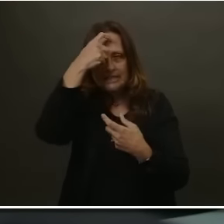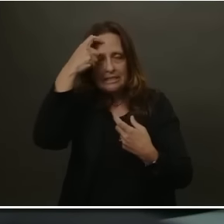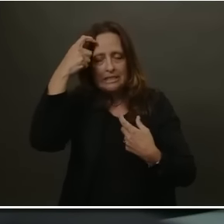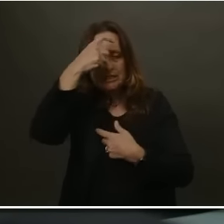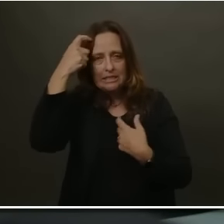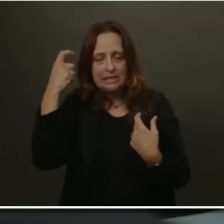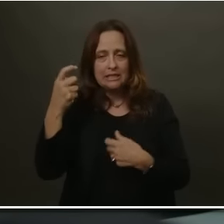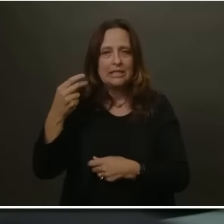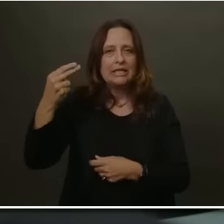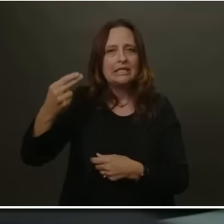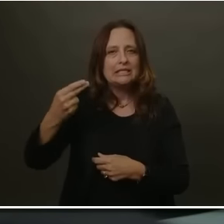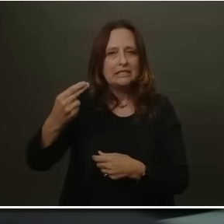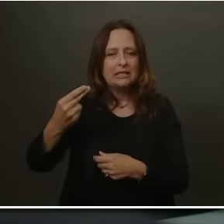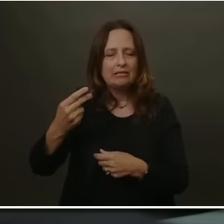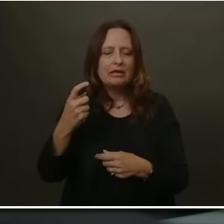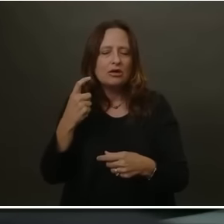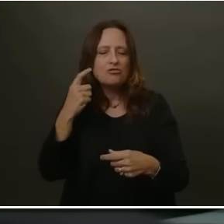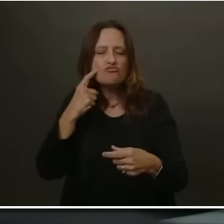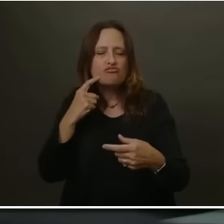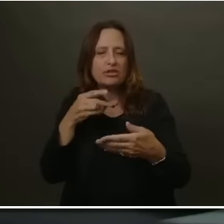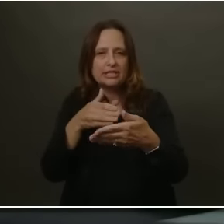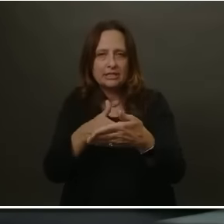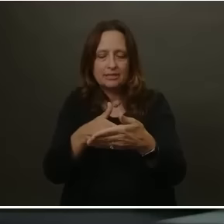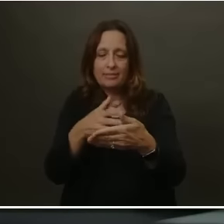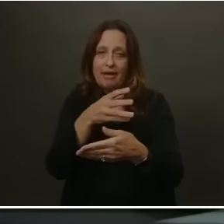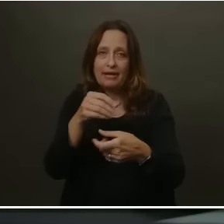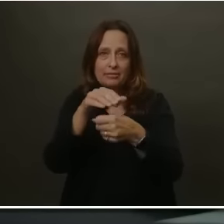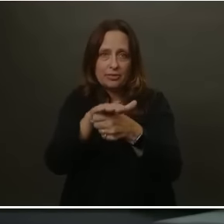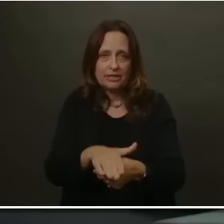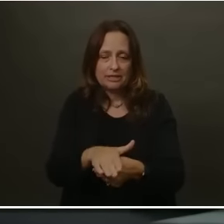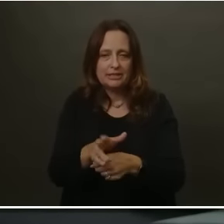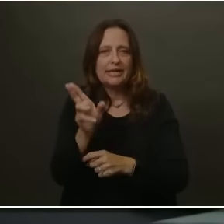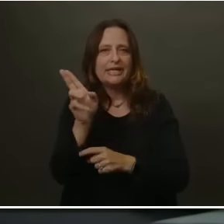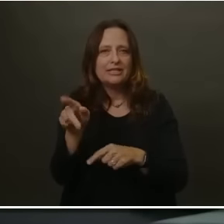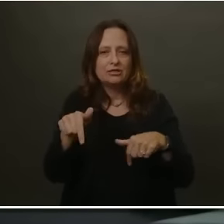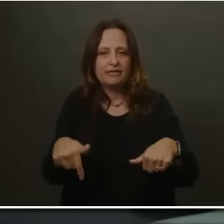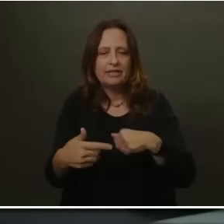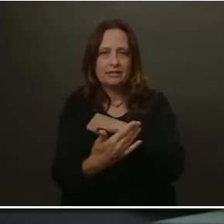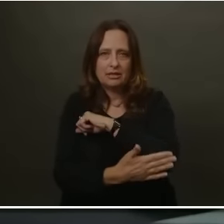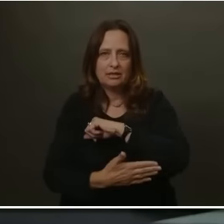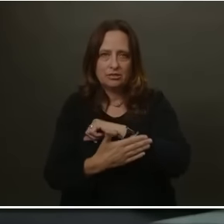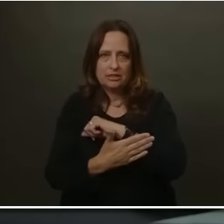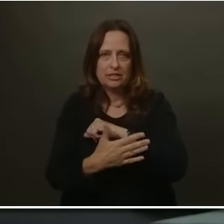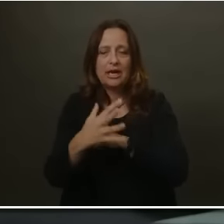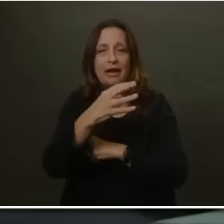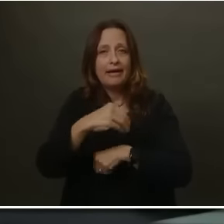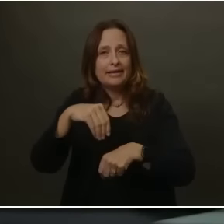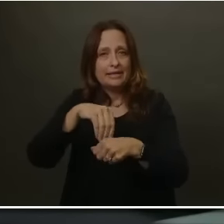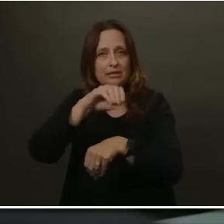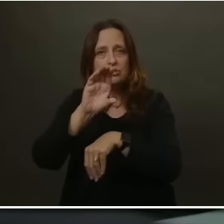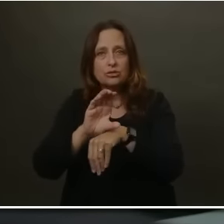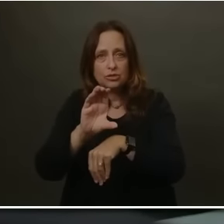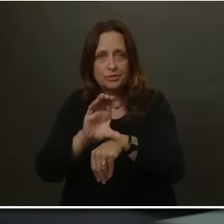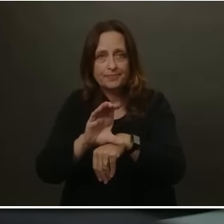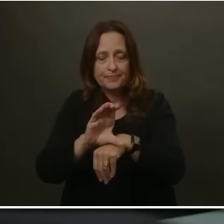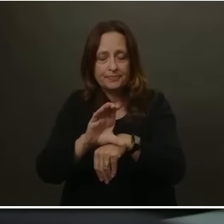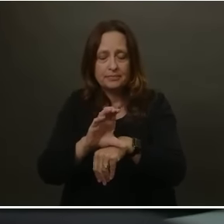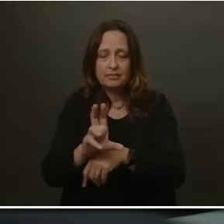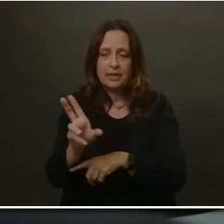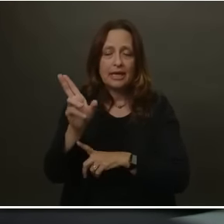systemic racism and oppression in the history of this nation and in the church,